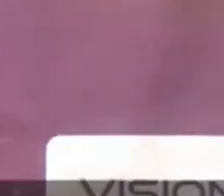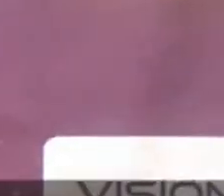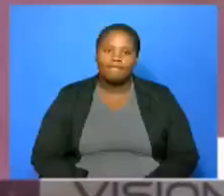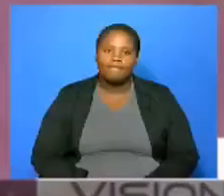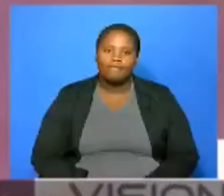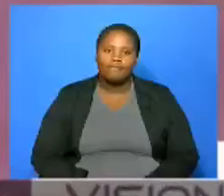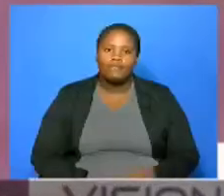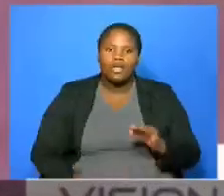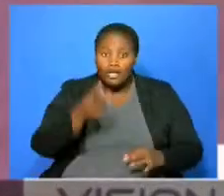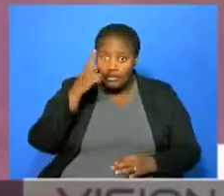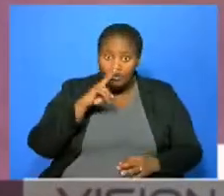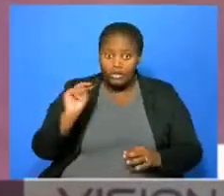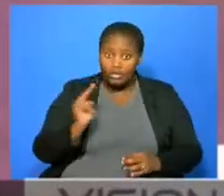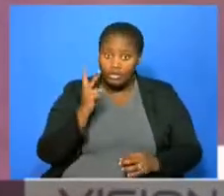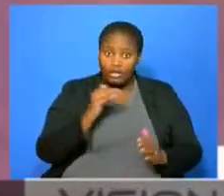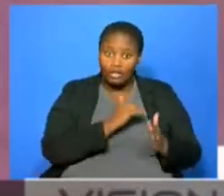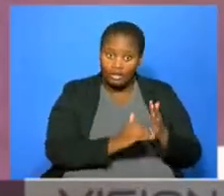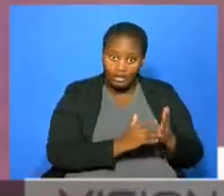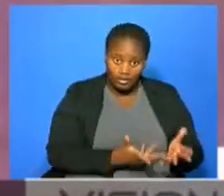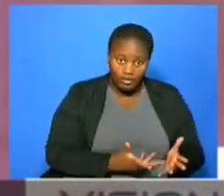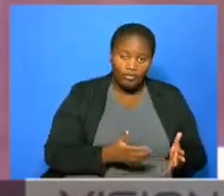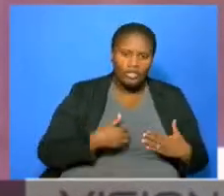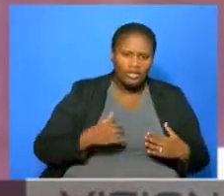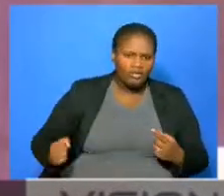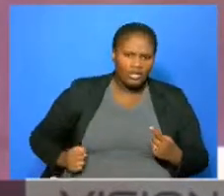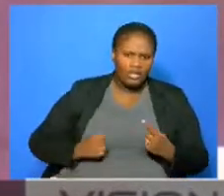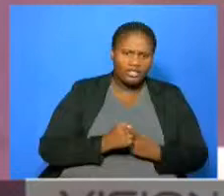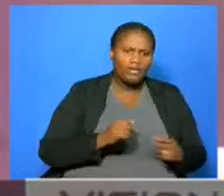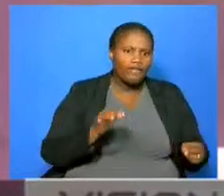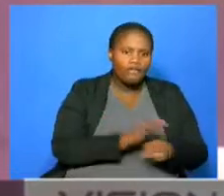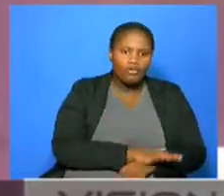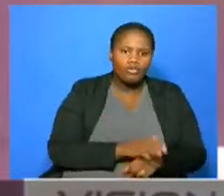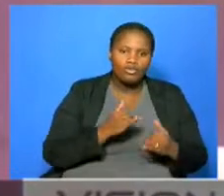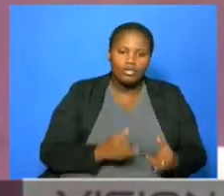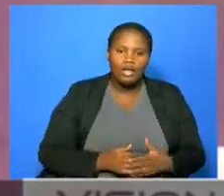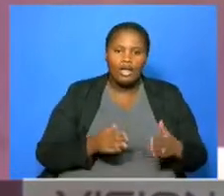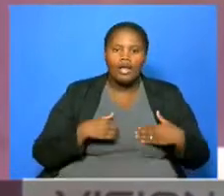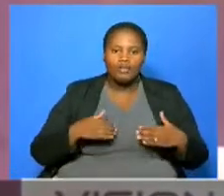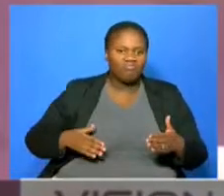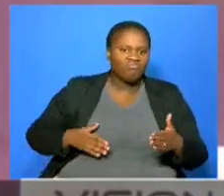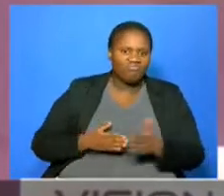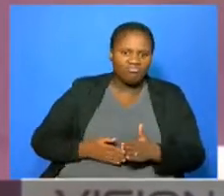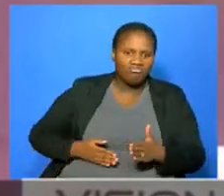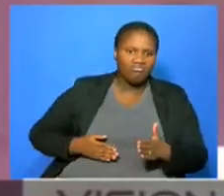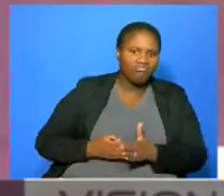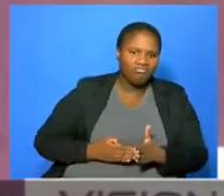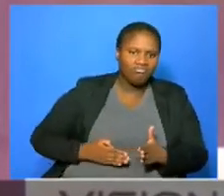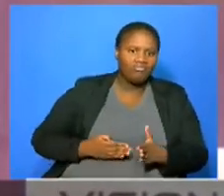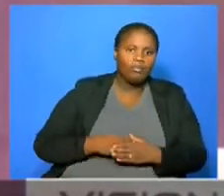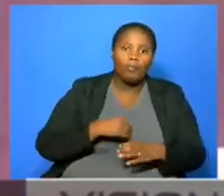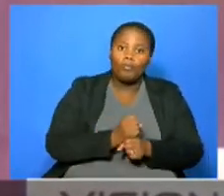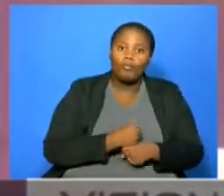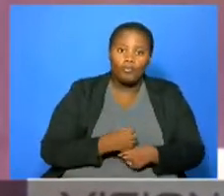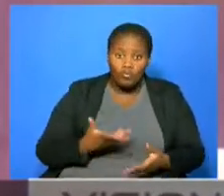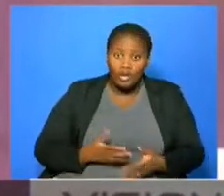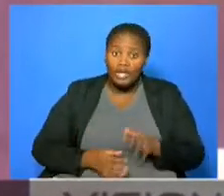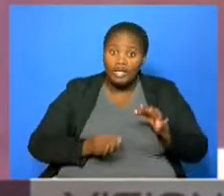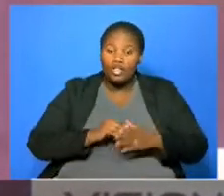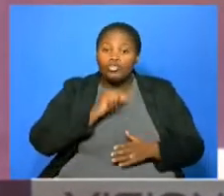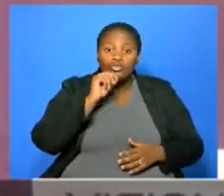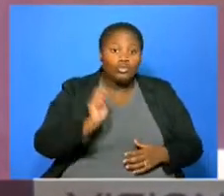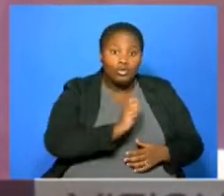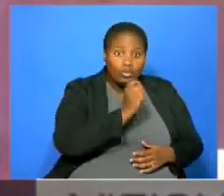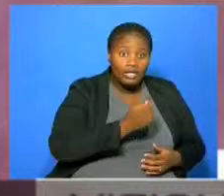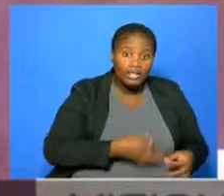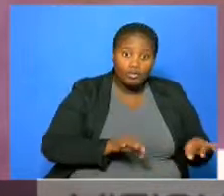When you look at the second half, they were coming to us and we've created a low block to say at least if we can win the game, let's